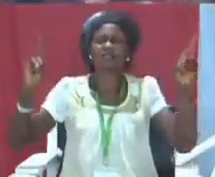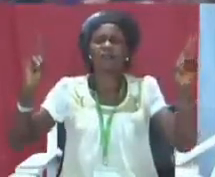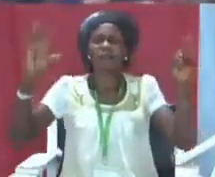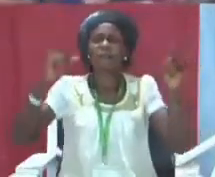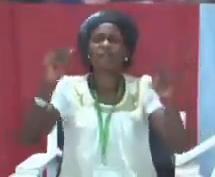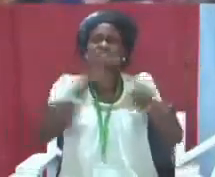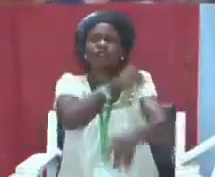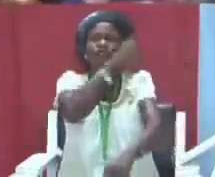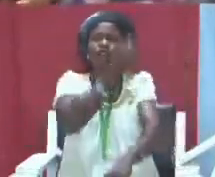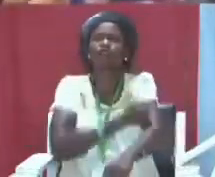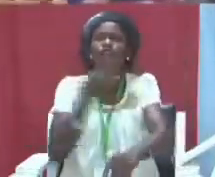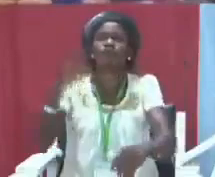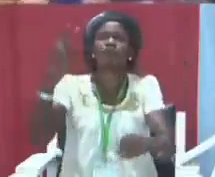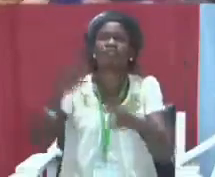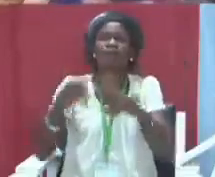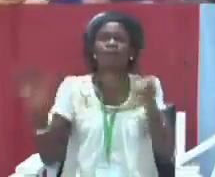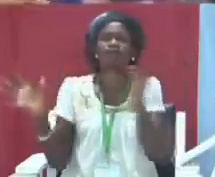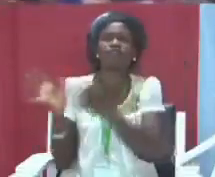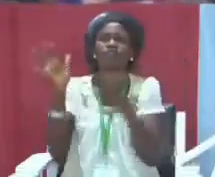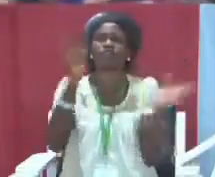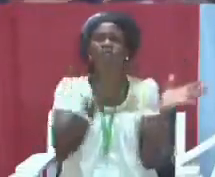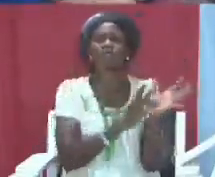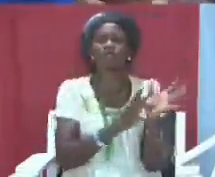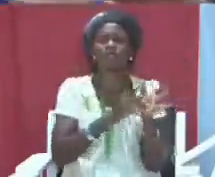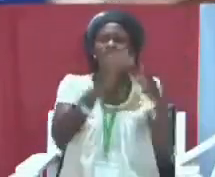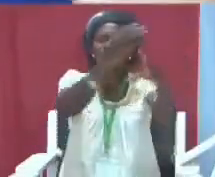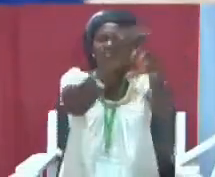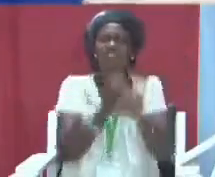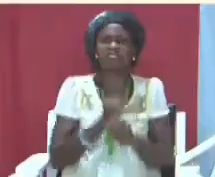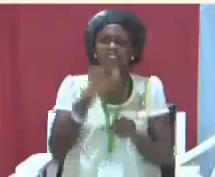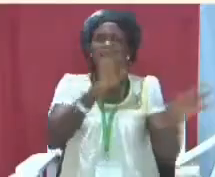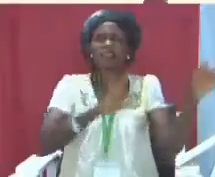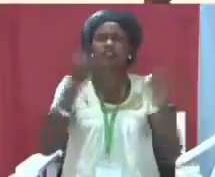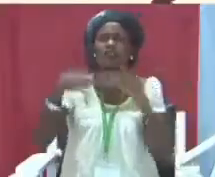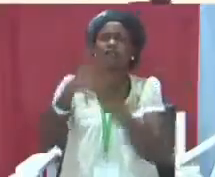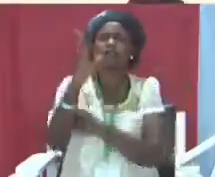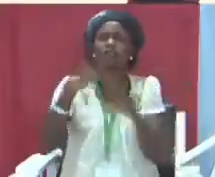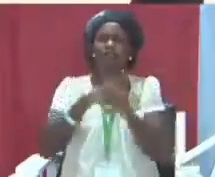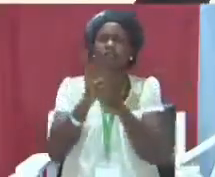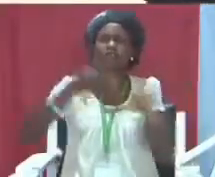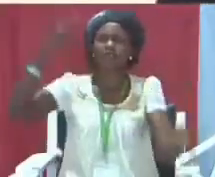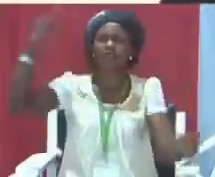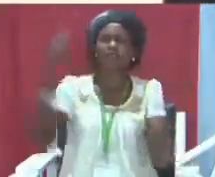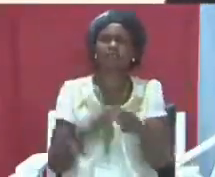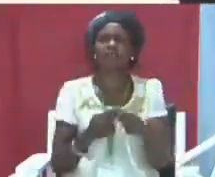by the authority of the name of Jesus, receive the mercy of God.